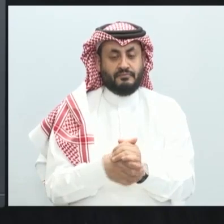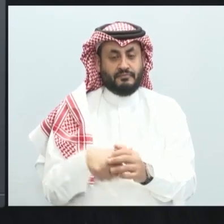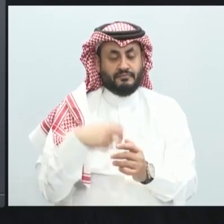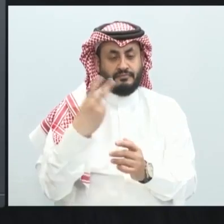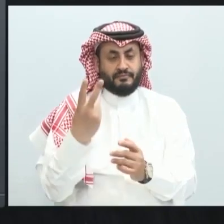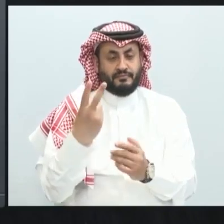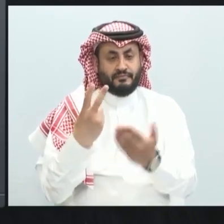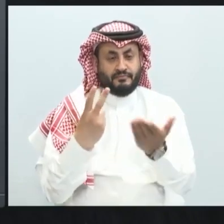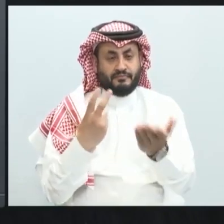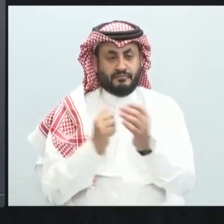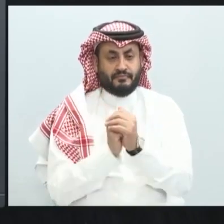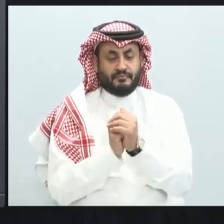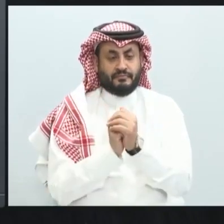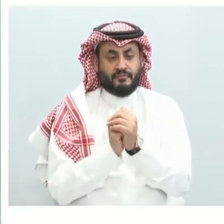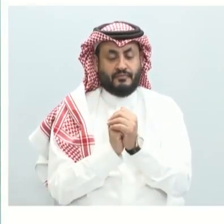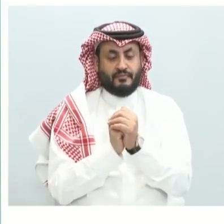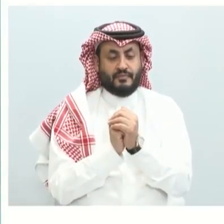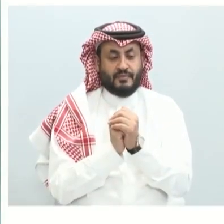the second sentence.